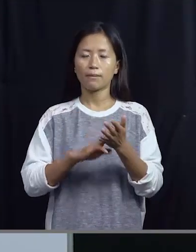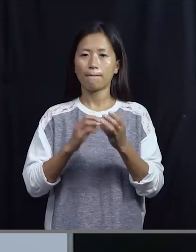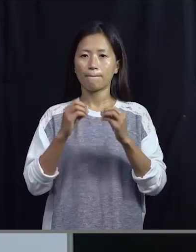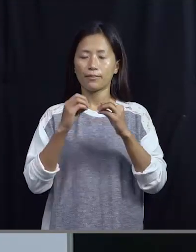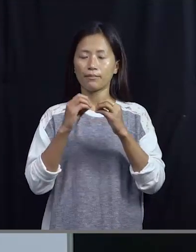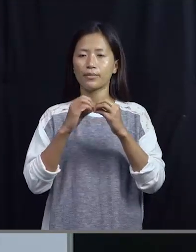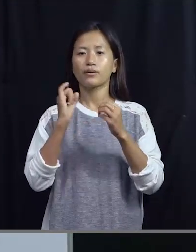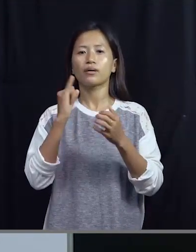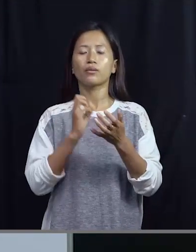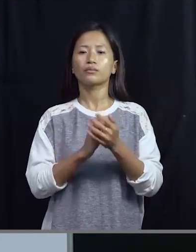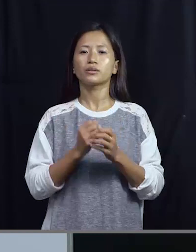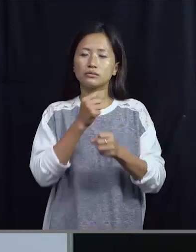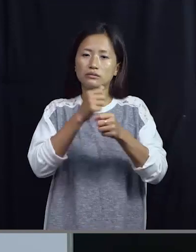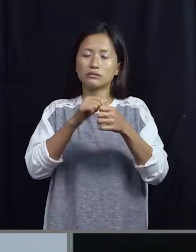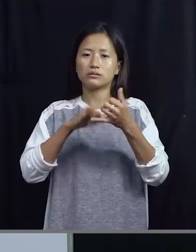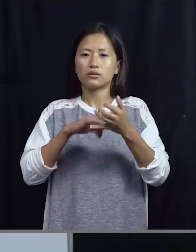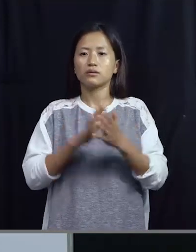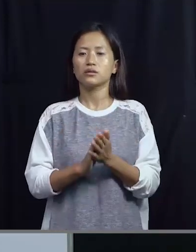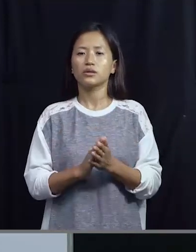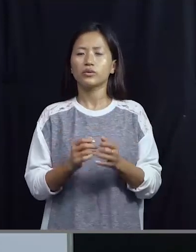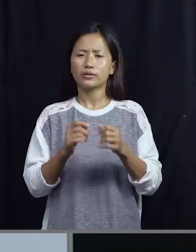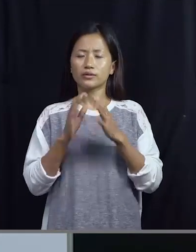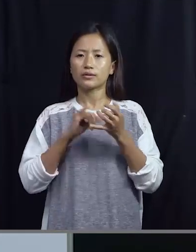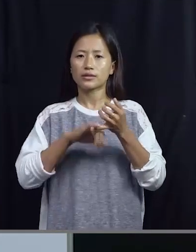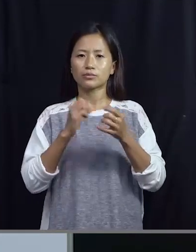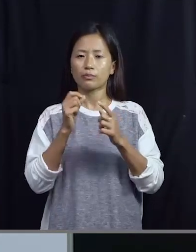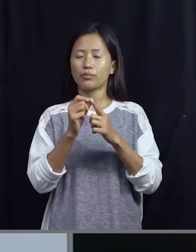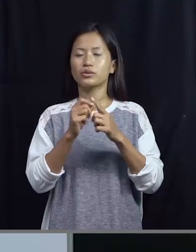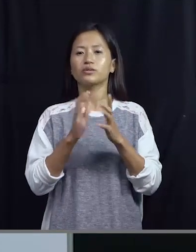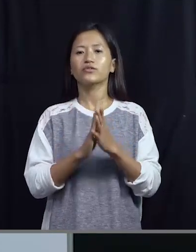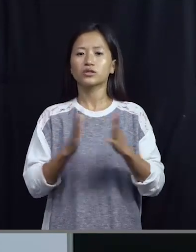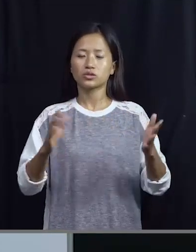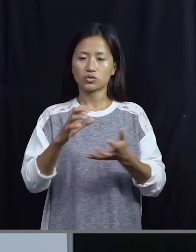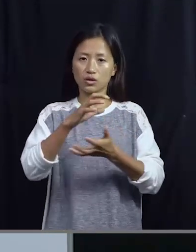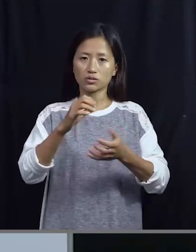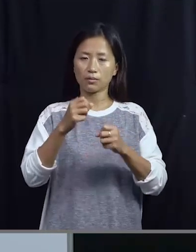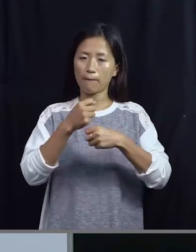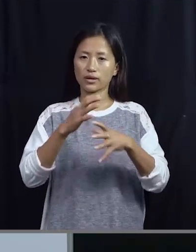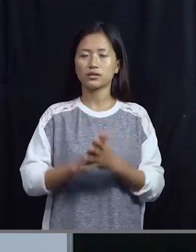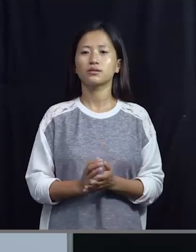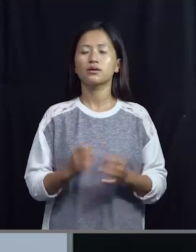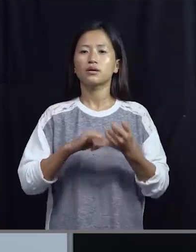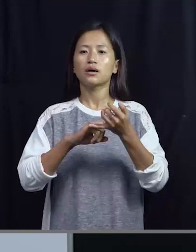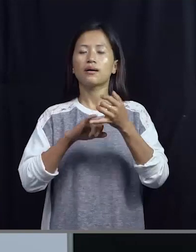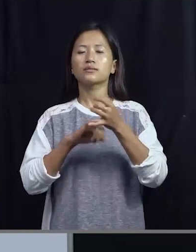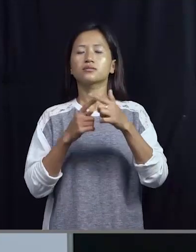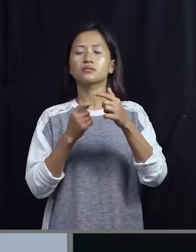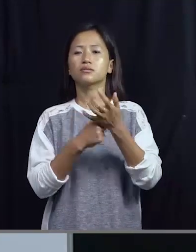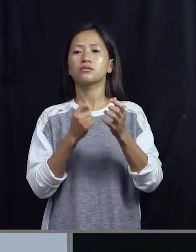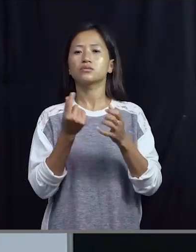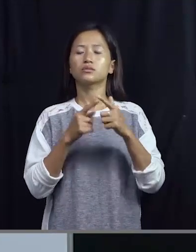biogas, how do you produce a biogas? You need a specific structure, okay? This specific structure was first